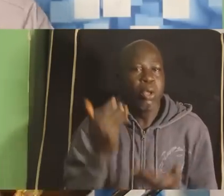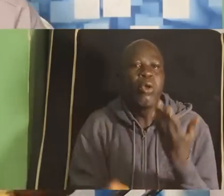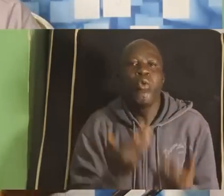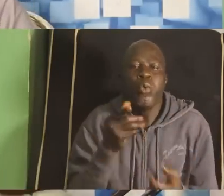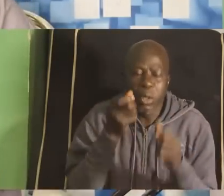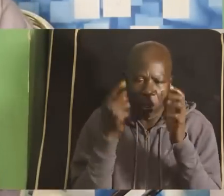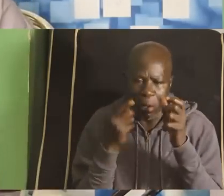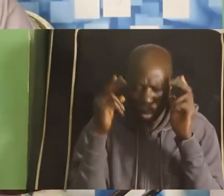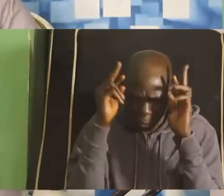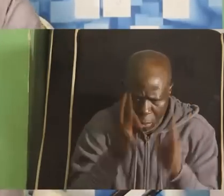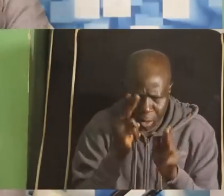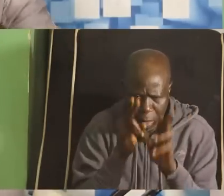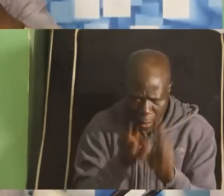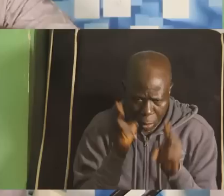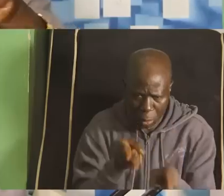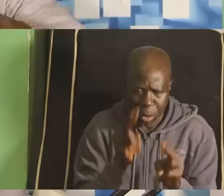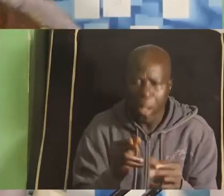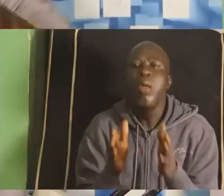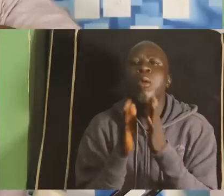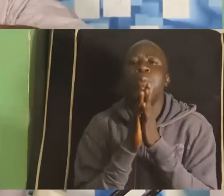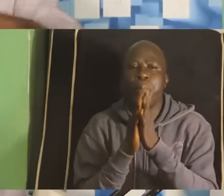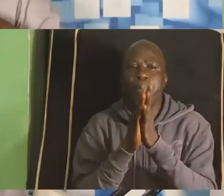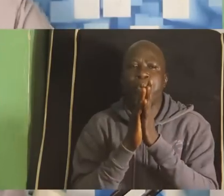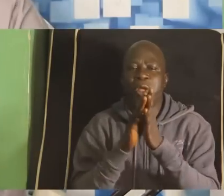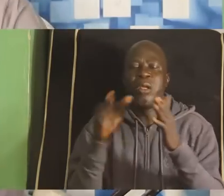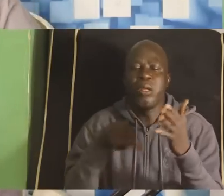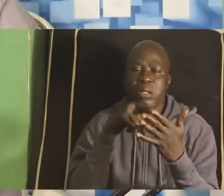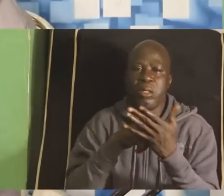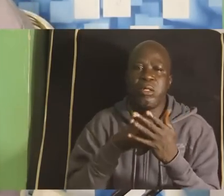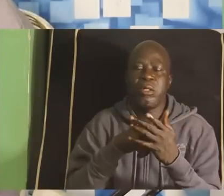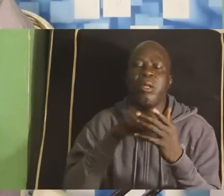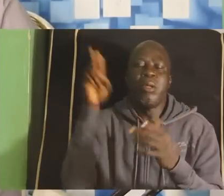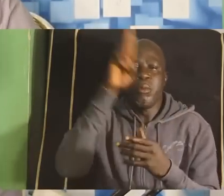this serious prayer. They use that mirror to